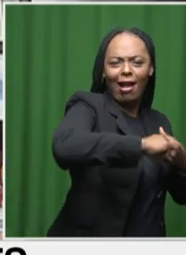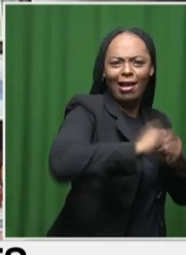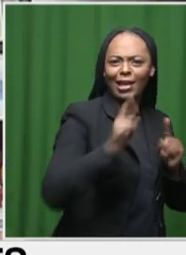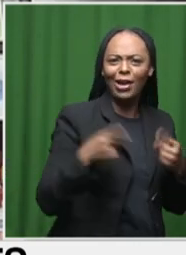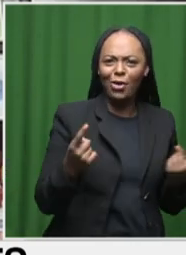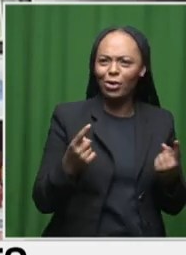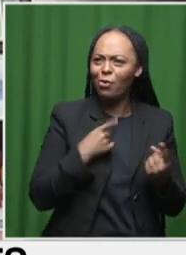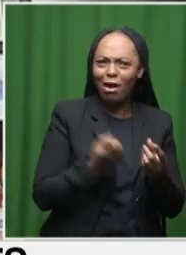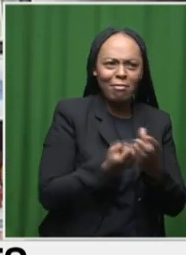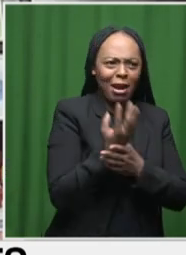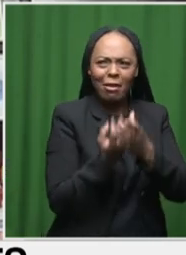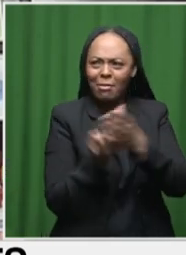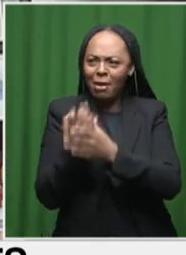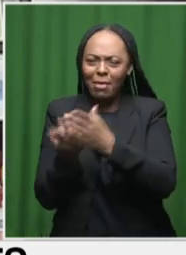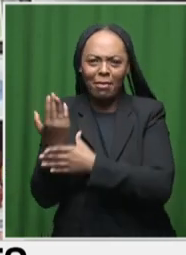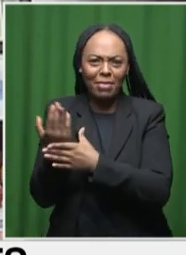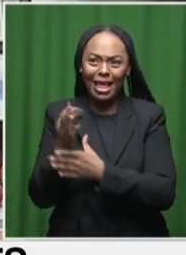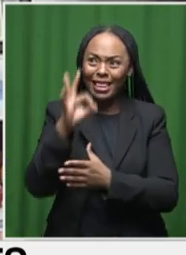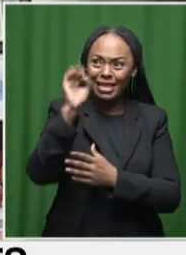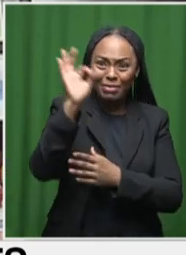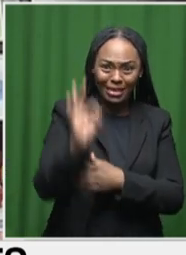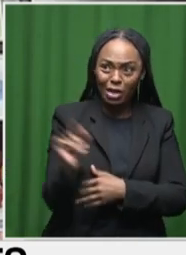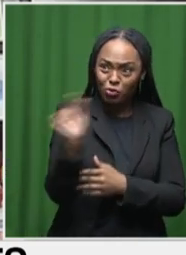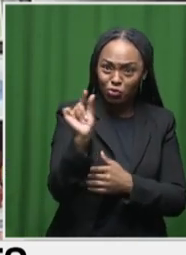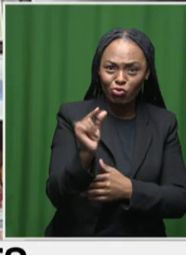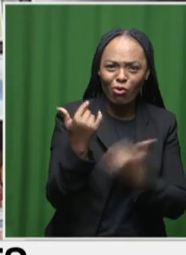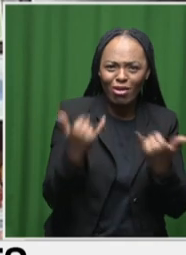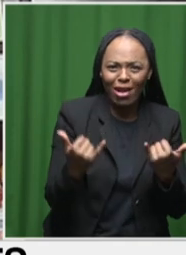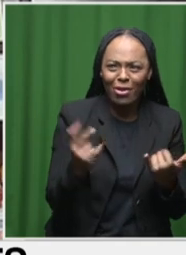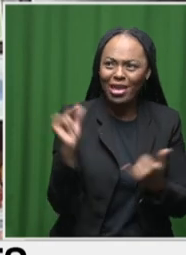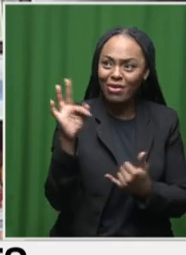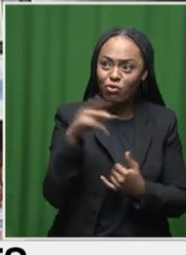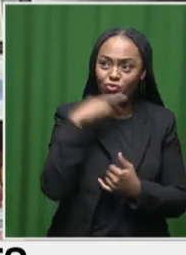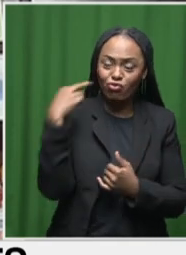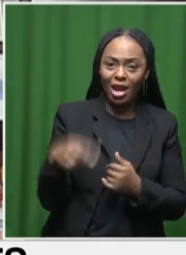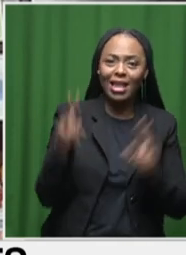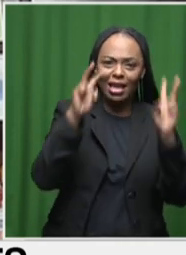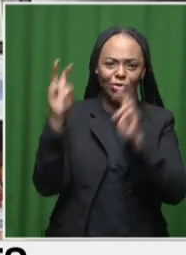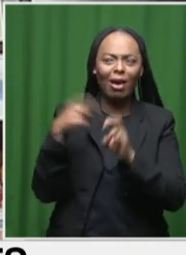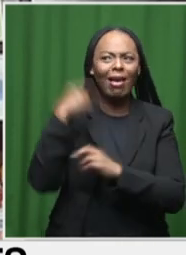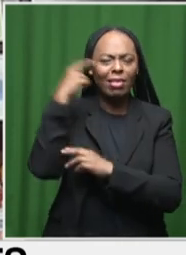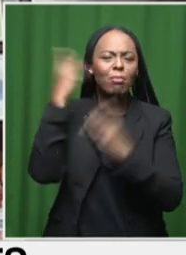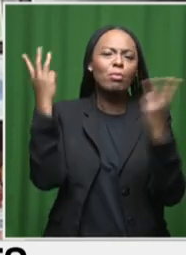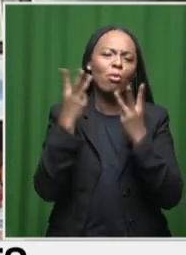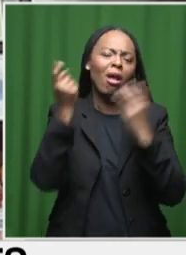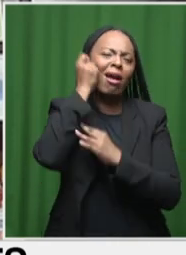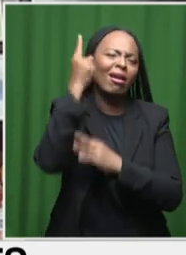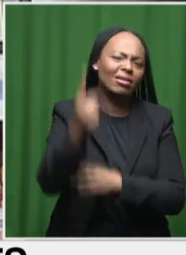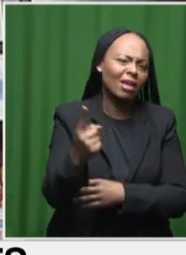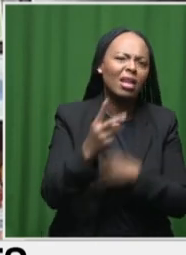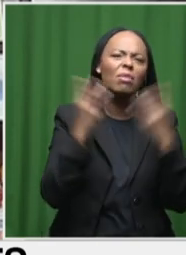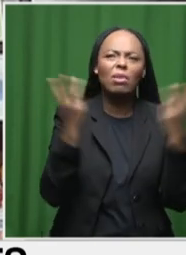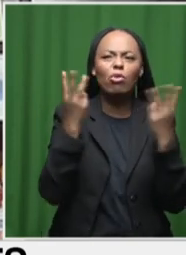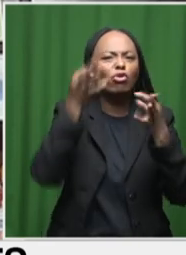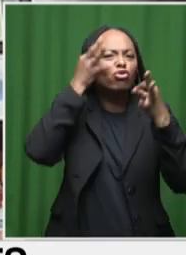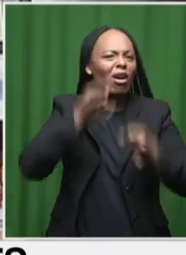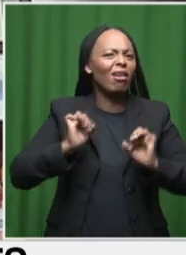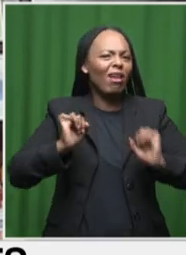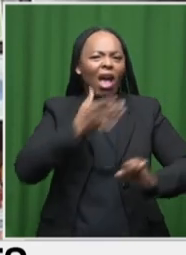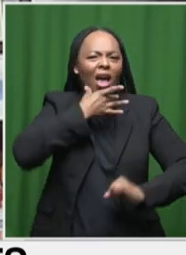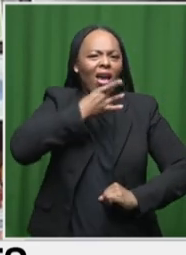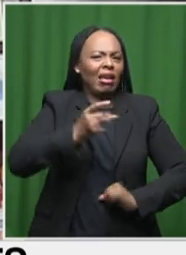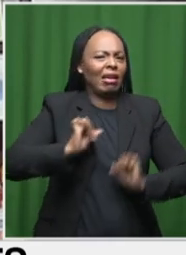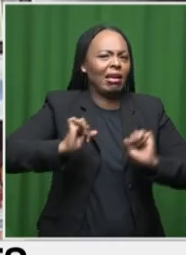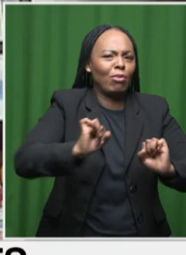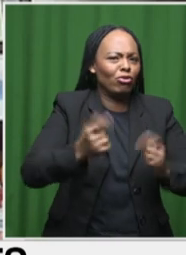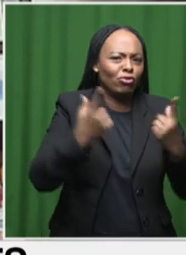in the opinion polls. We would not be hitting 30%. If this was a real issue, I think the public understands that people make choices in life.